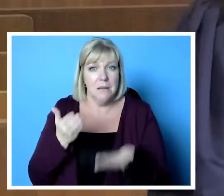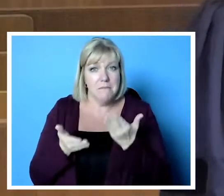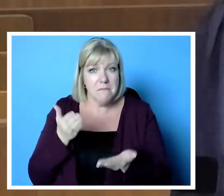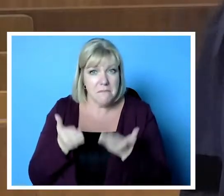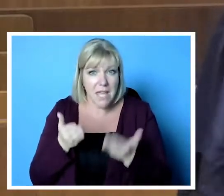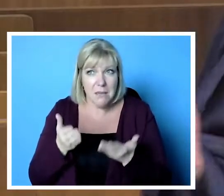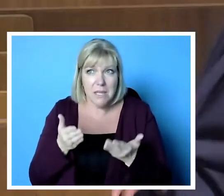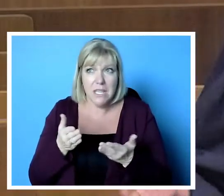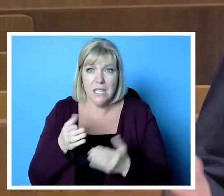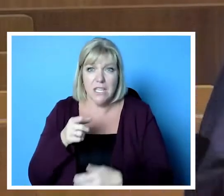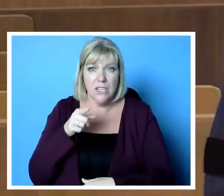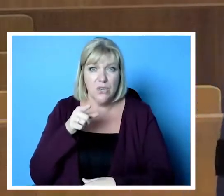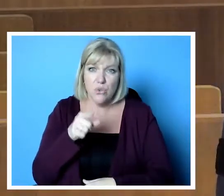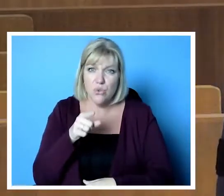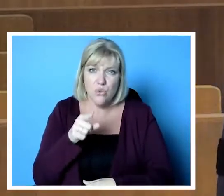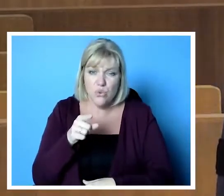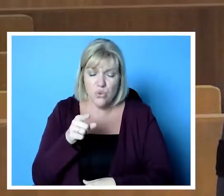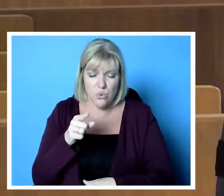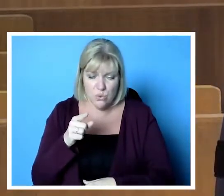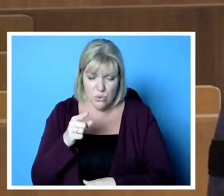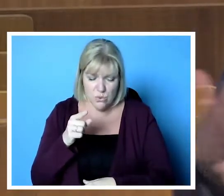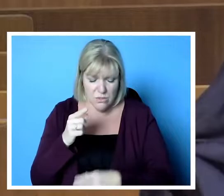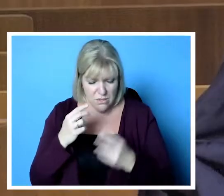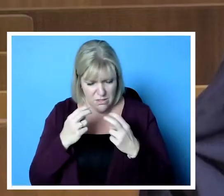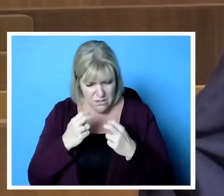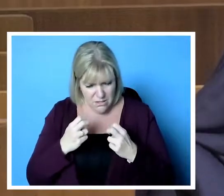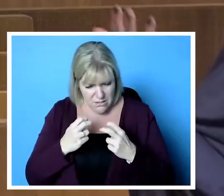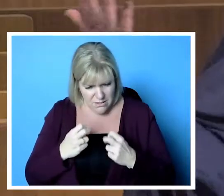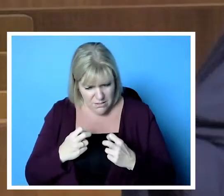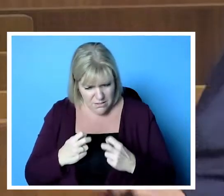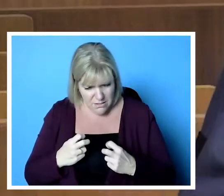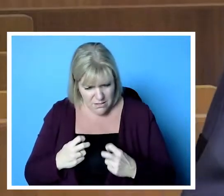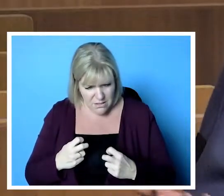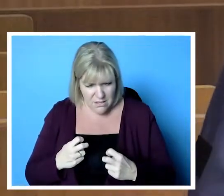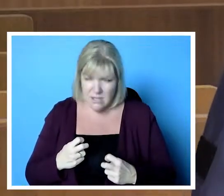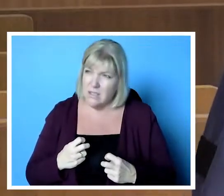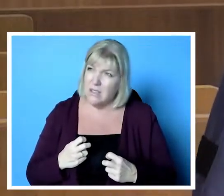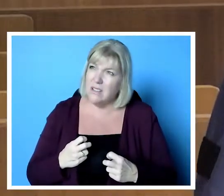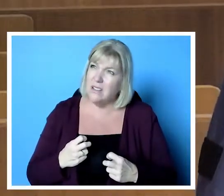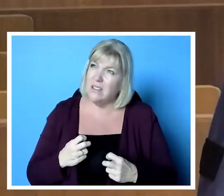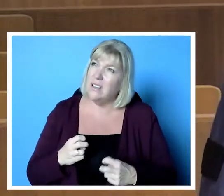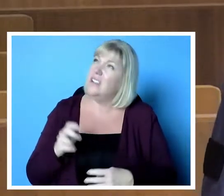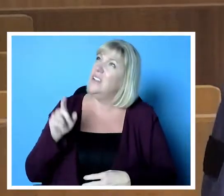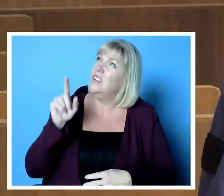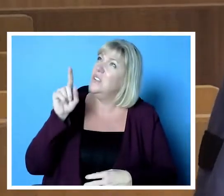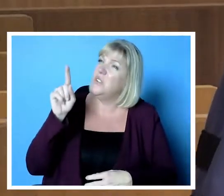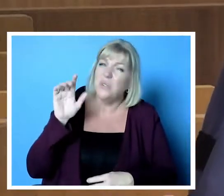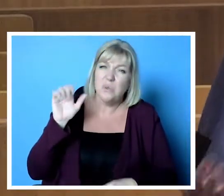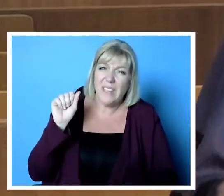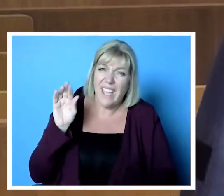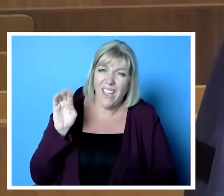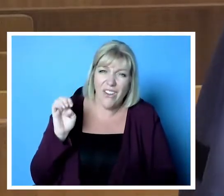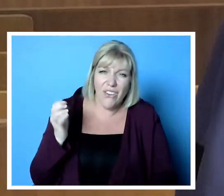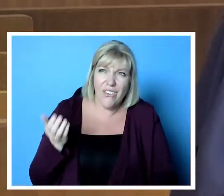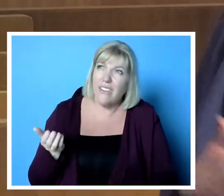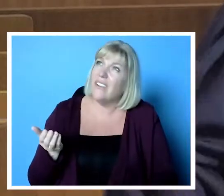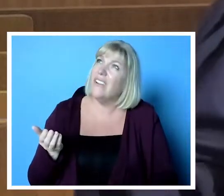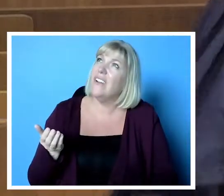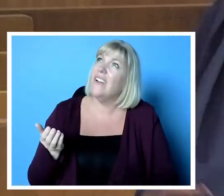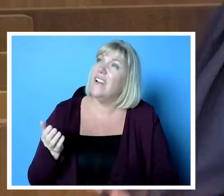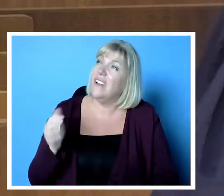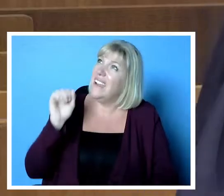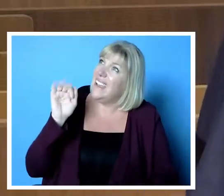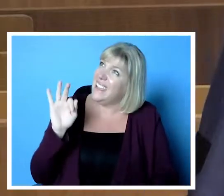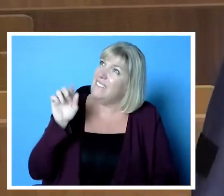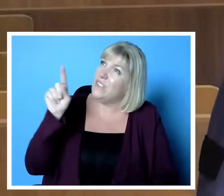yourself at some point in the last 12 months asking, "Do you care about any of this, God? And if so, are you going